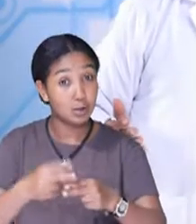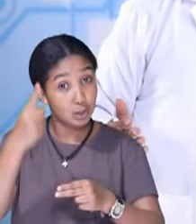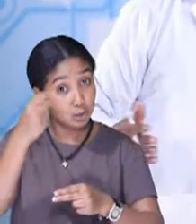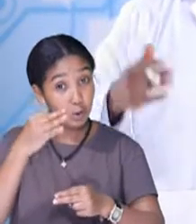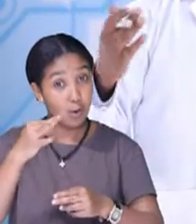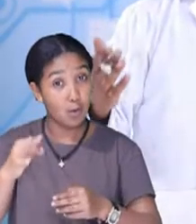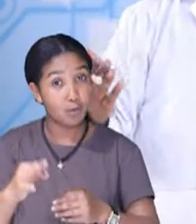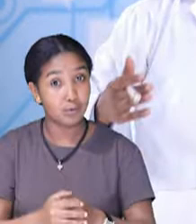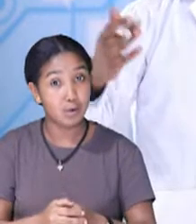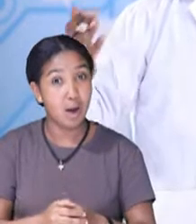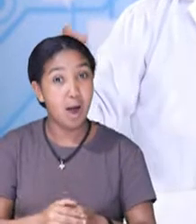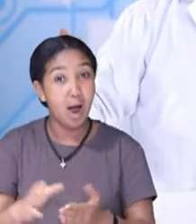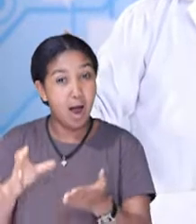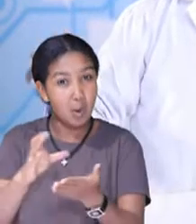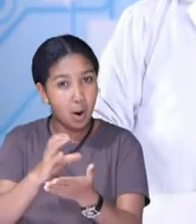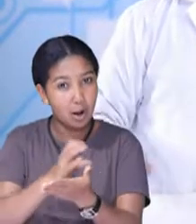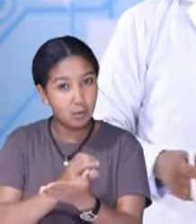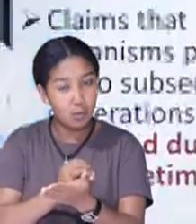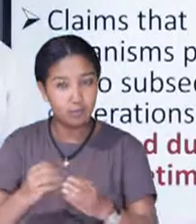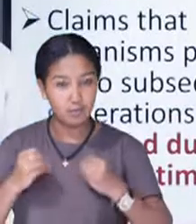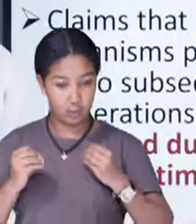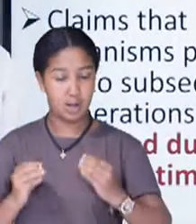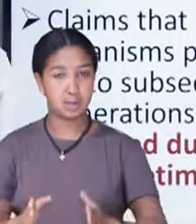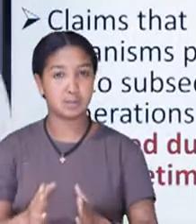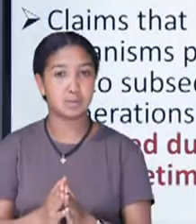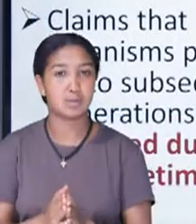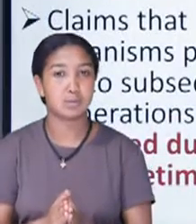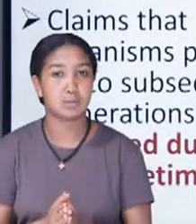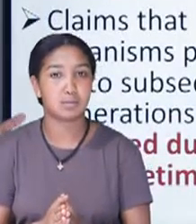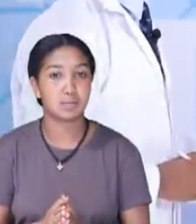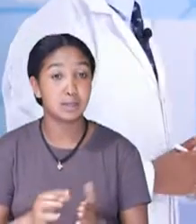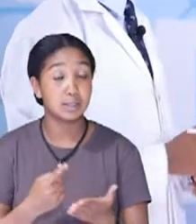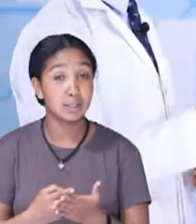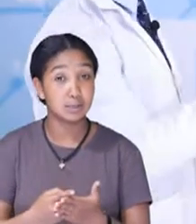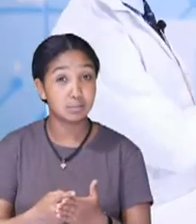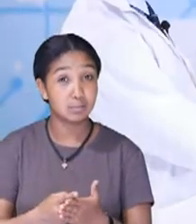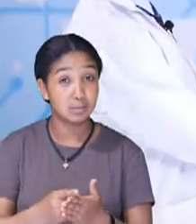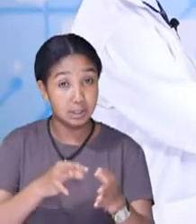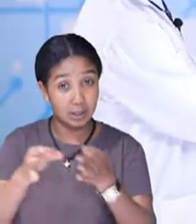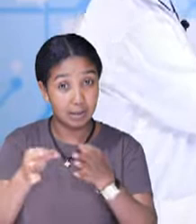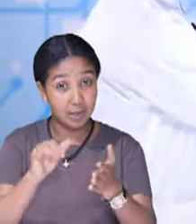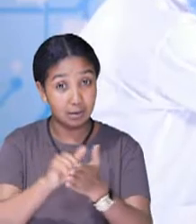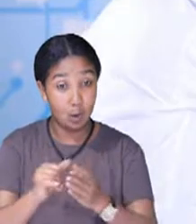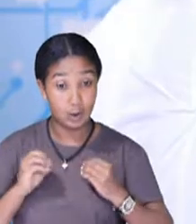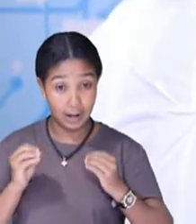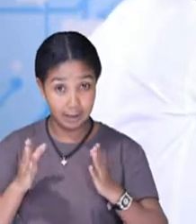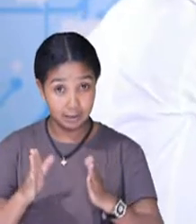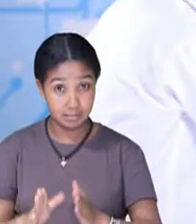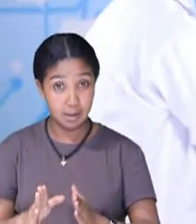theory of acquired inheritance of organisms. This theory claims that